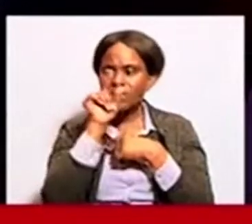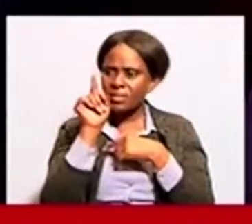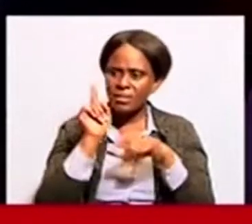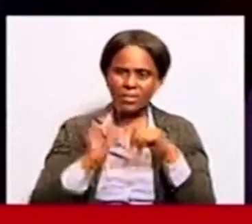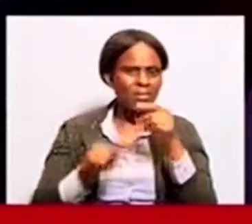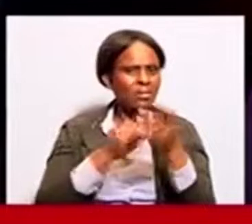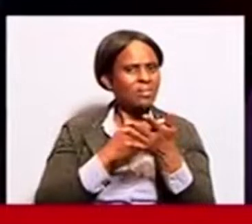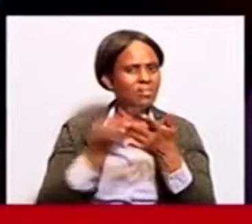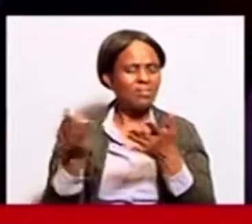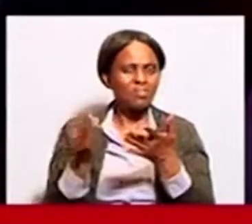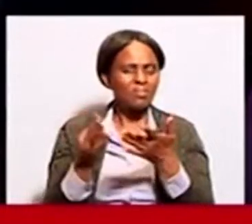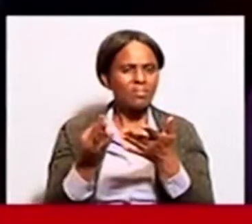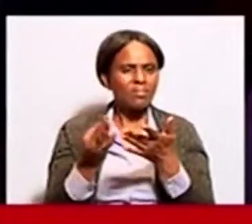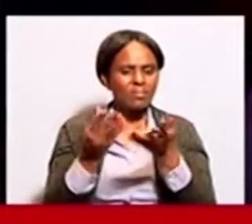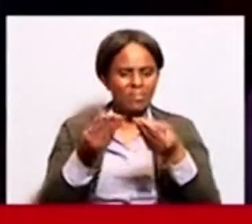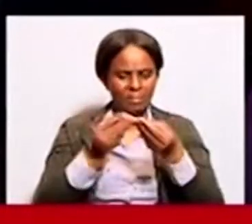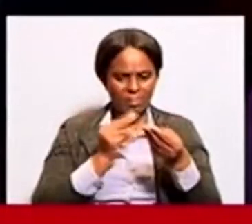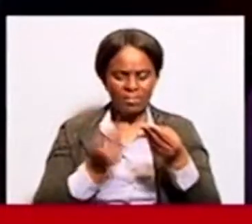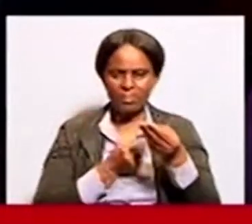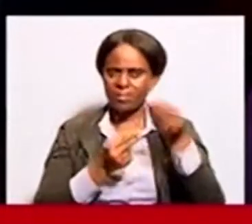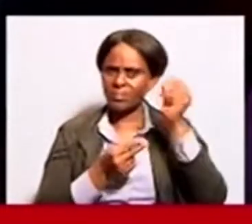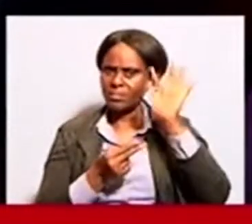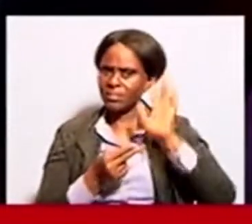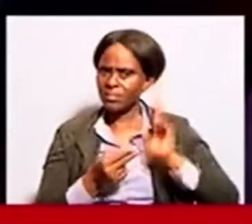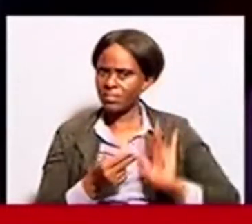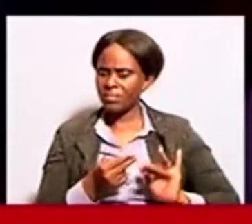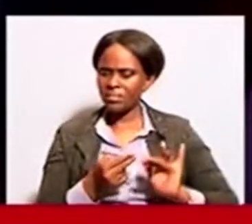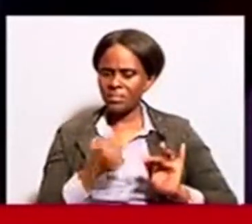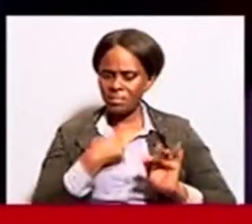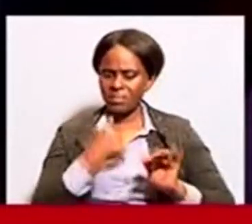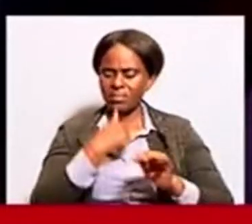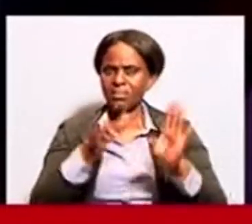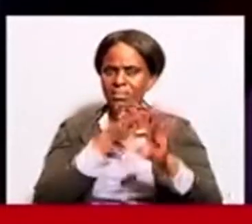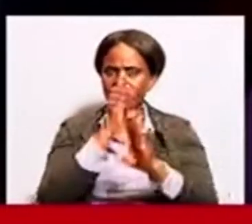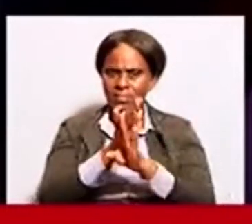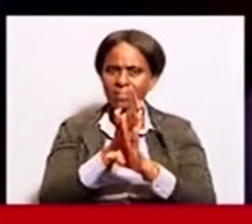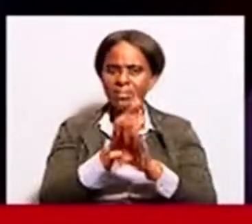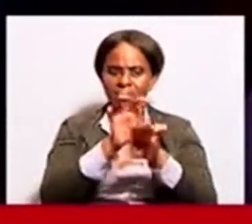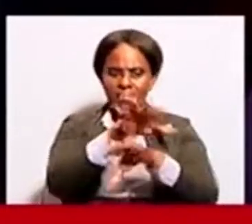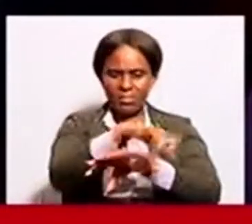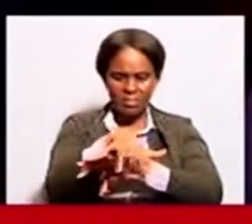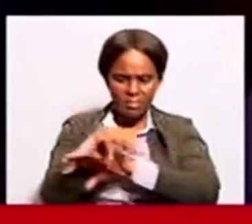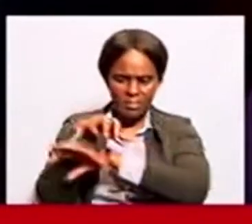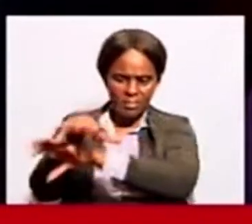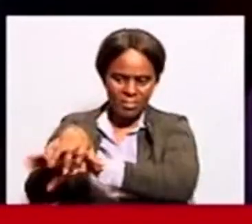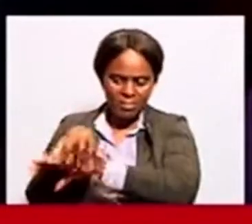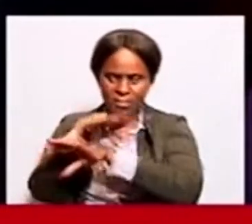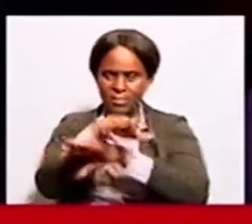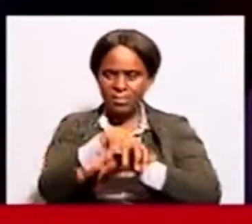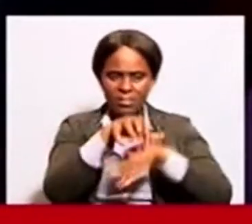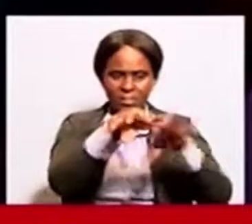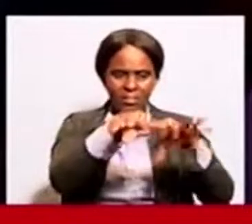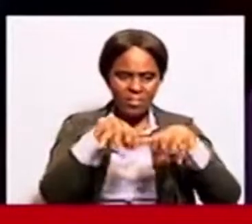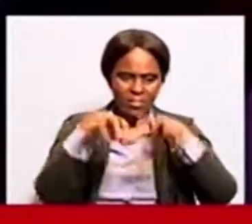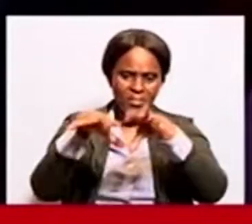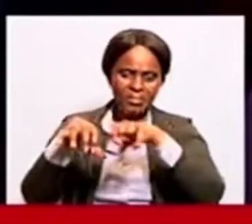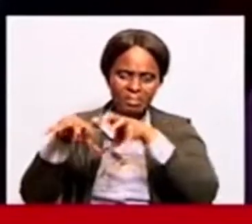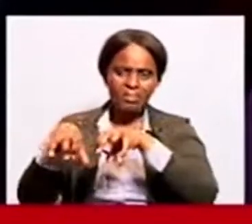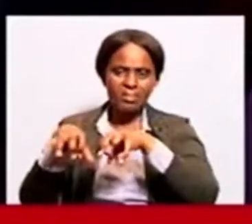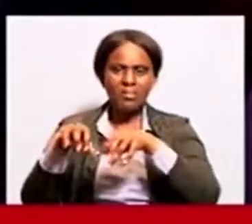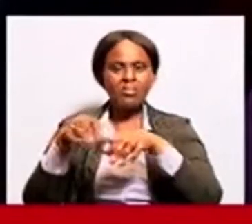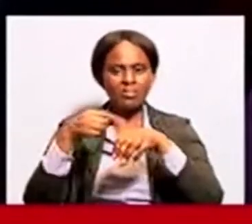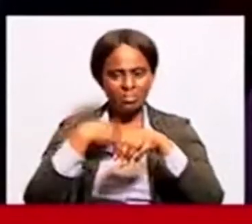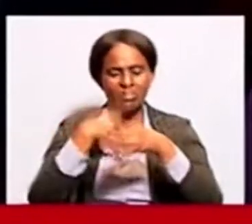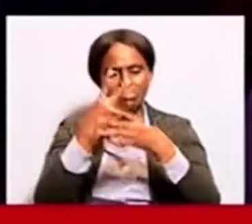fail to give us colored, and I'm referring that to a grader that you have said you've procured. To me, it can be